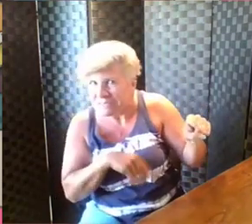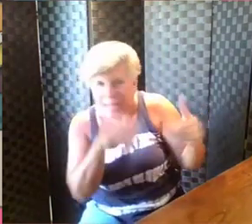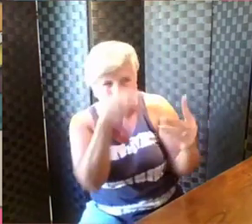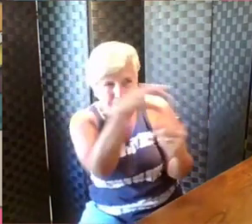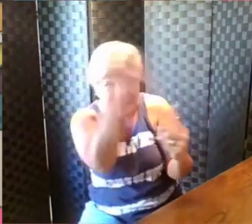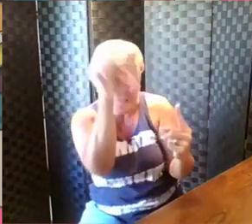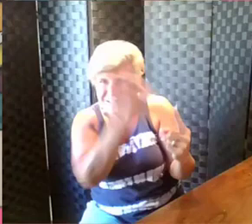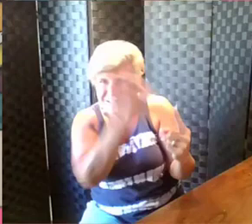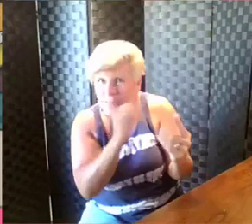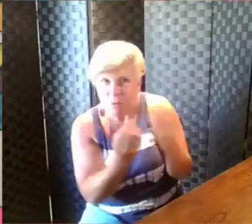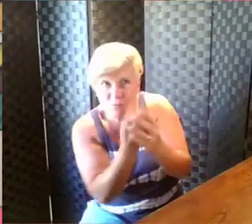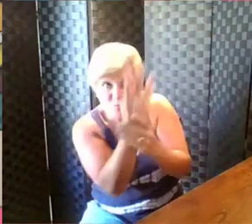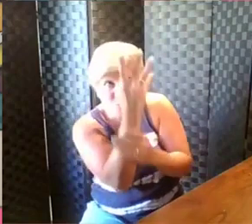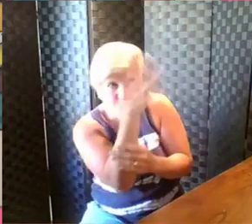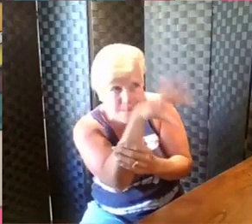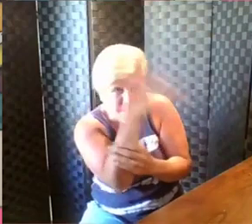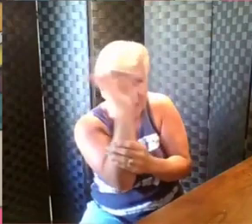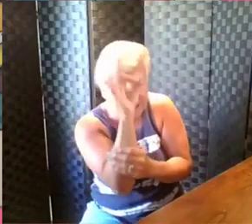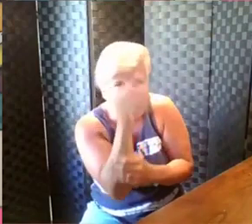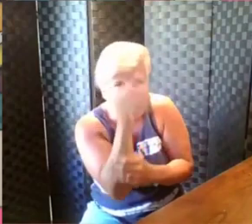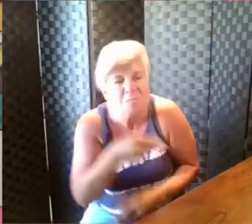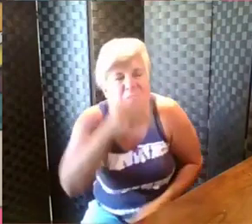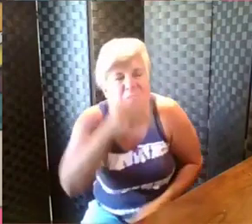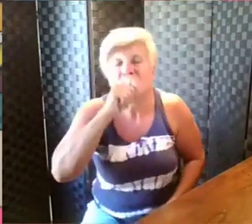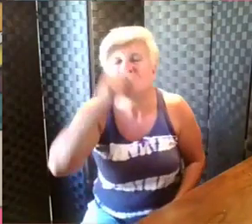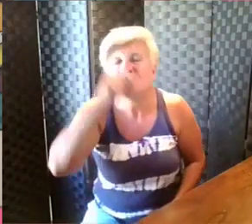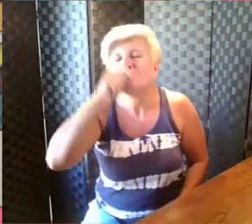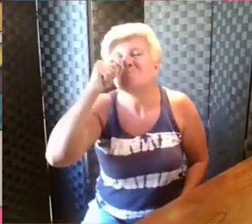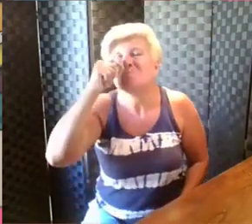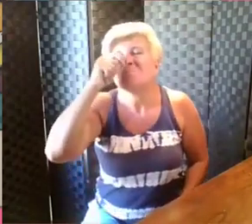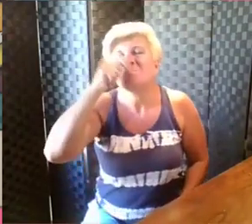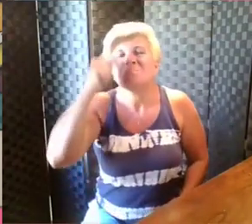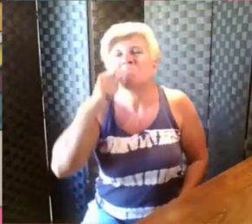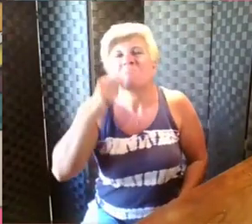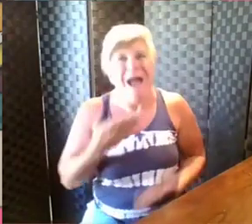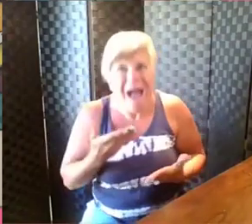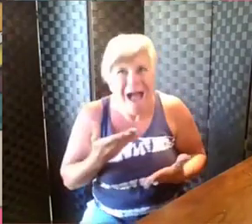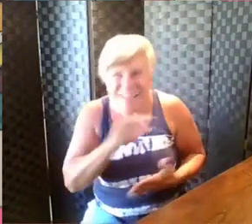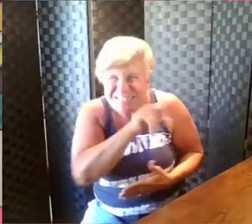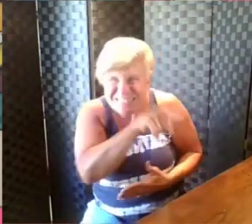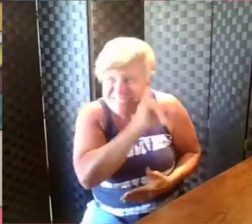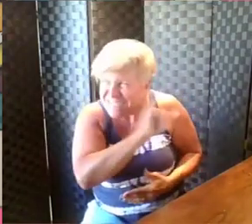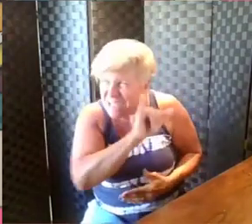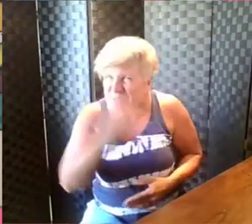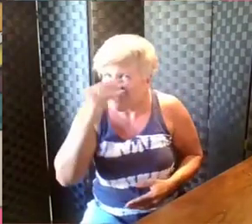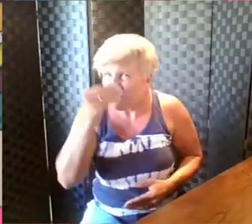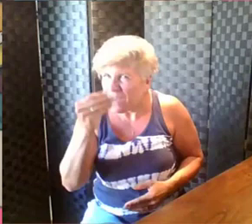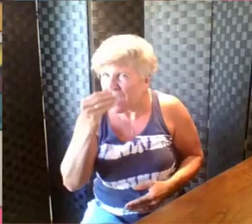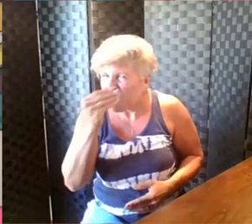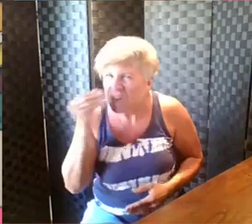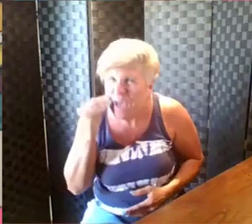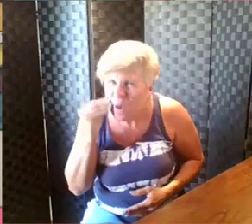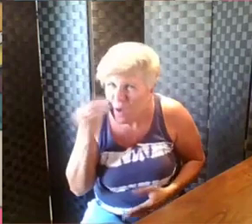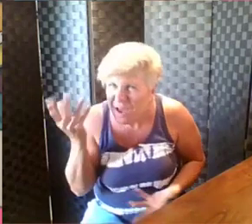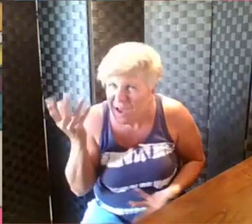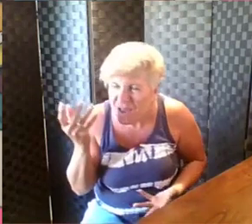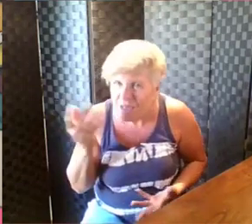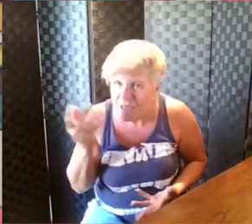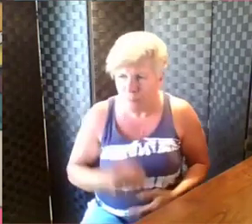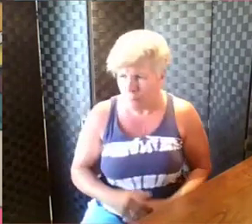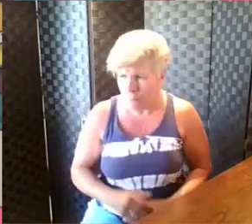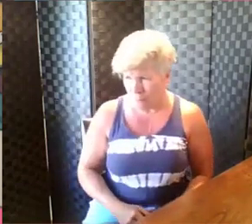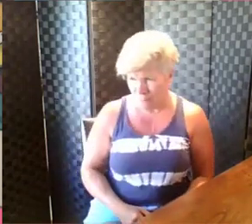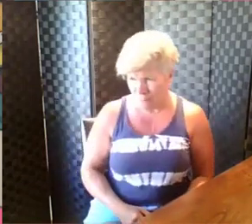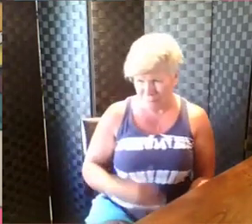Rita, pointing. Let's smell her, said Joe. Chrysanthemum wilted. She did not think her name